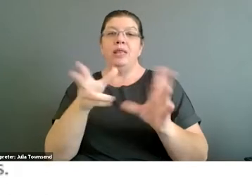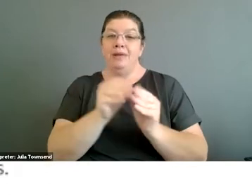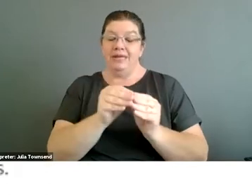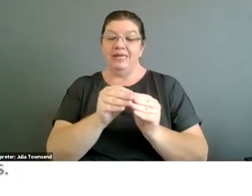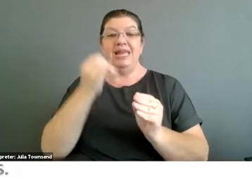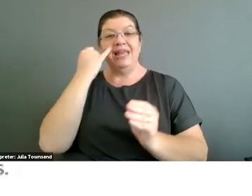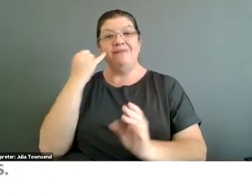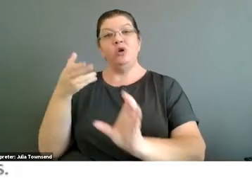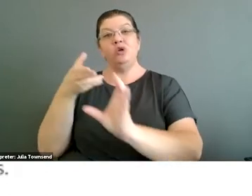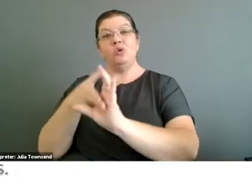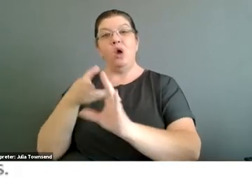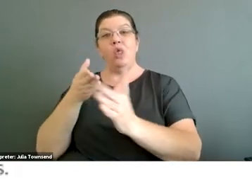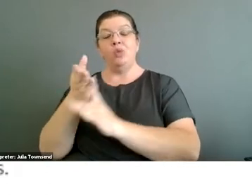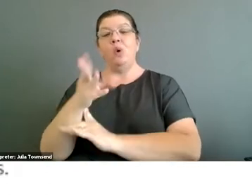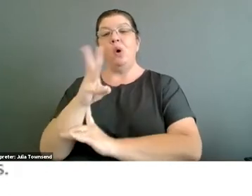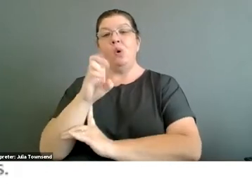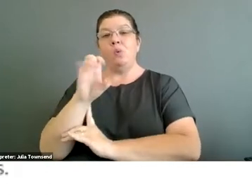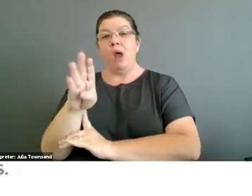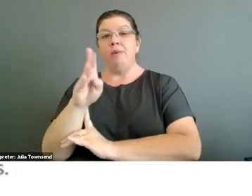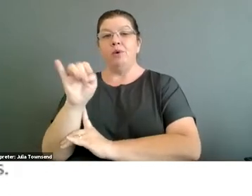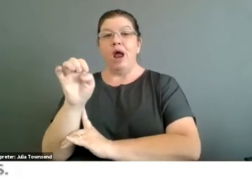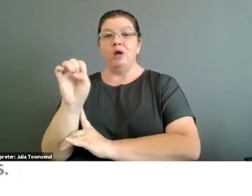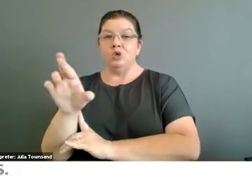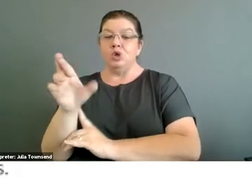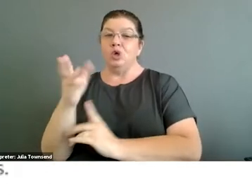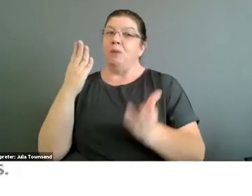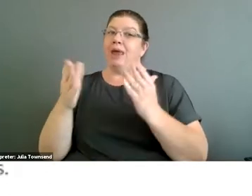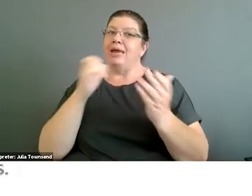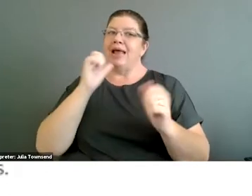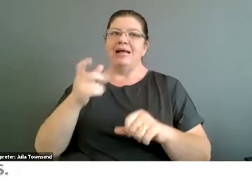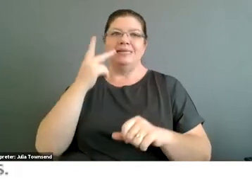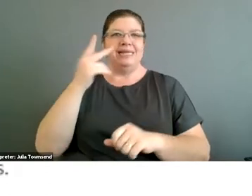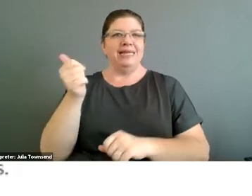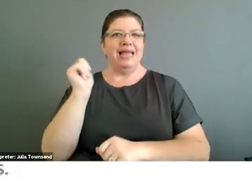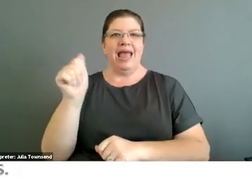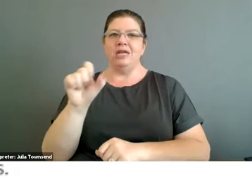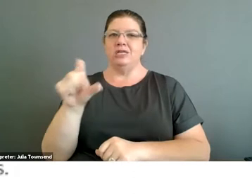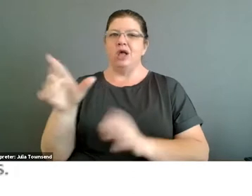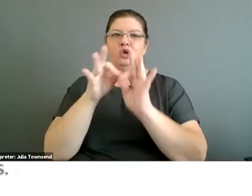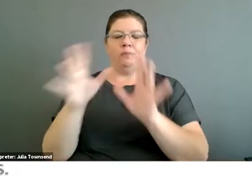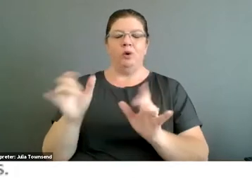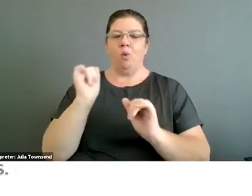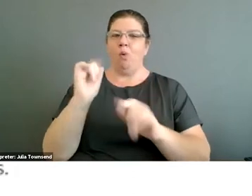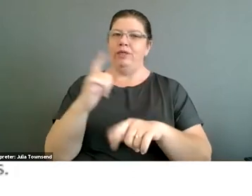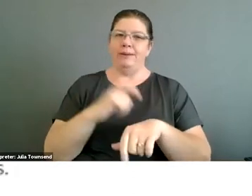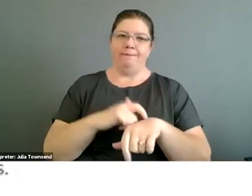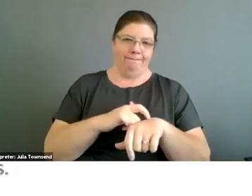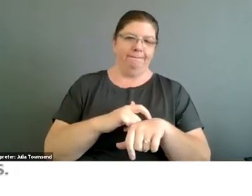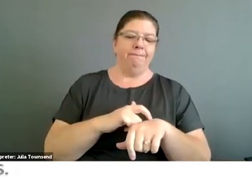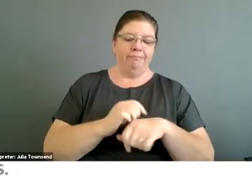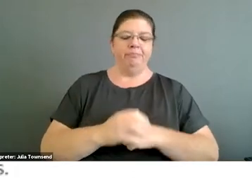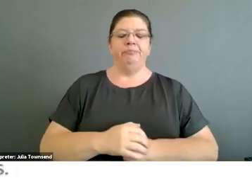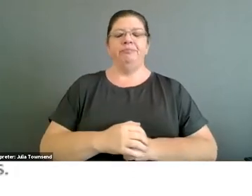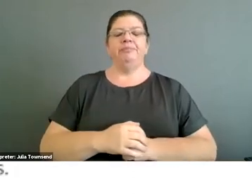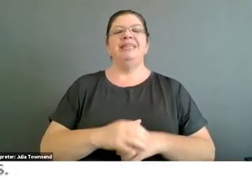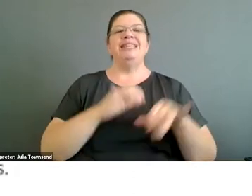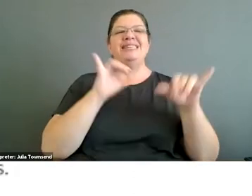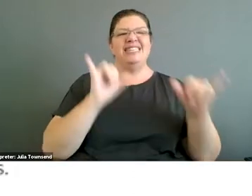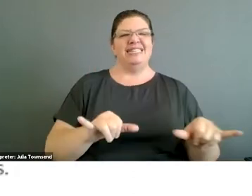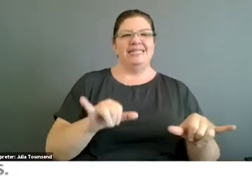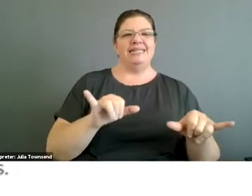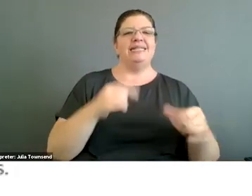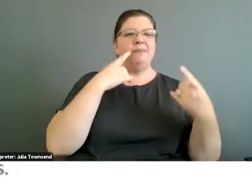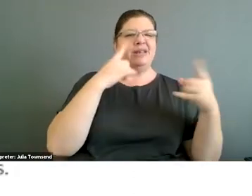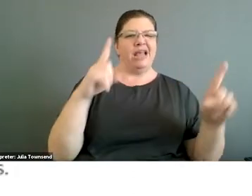this meeting through your web browser, you may not be able to see the ASL interpreter at all times. Esta reunión contará con